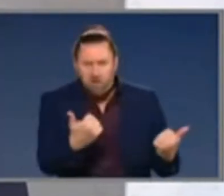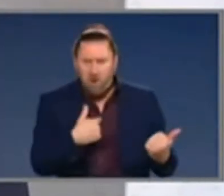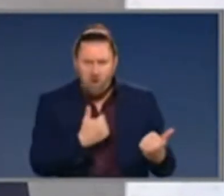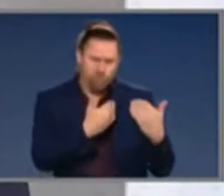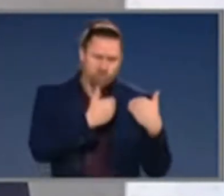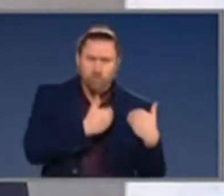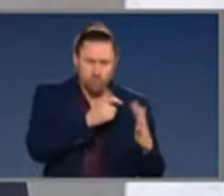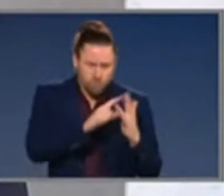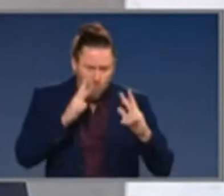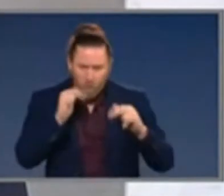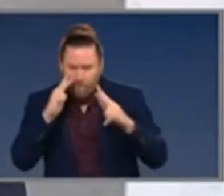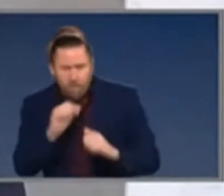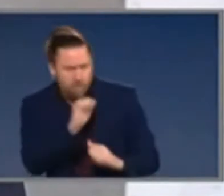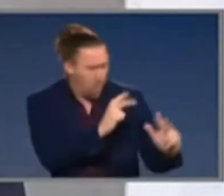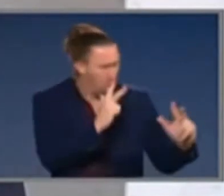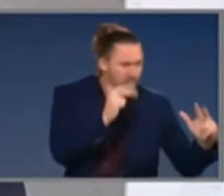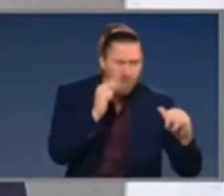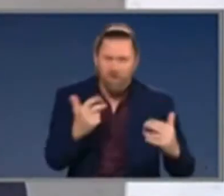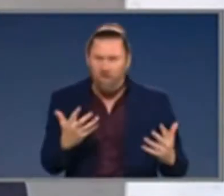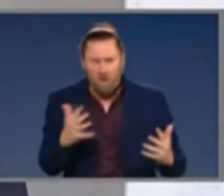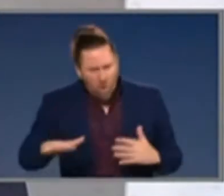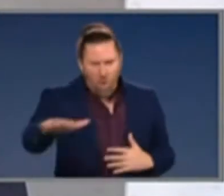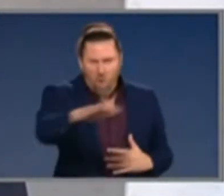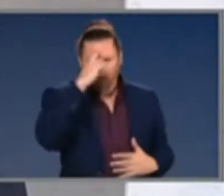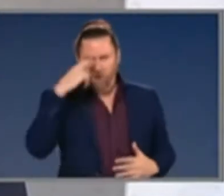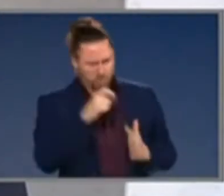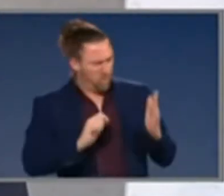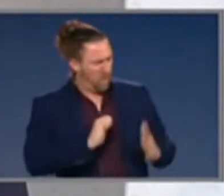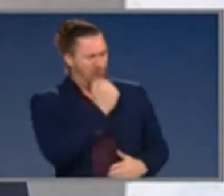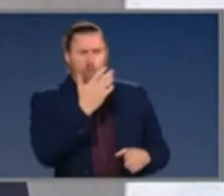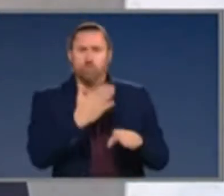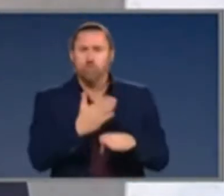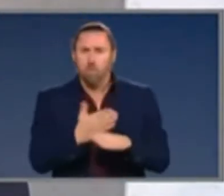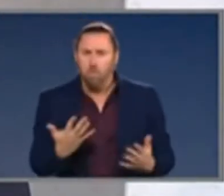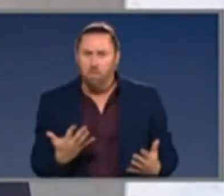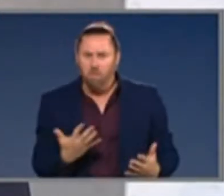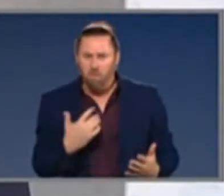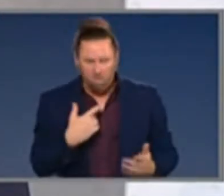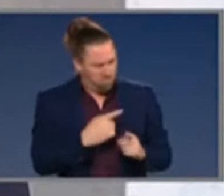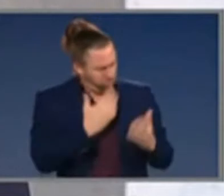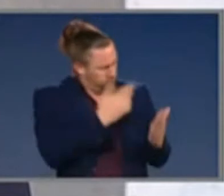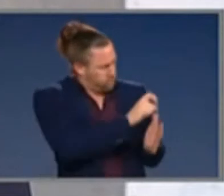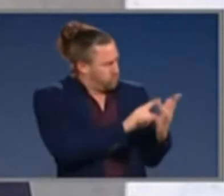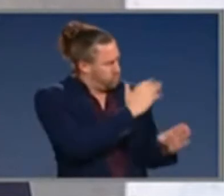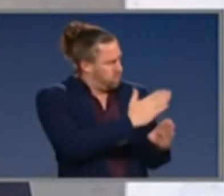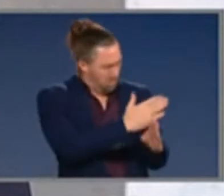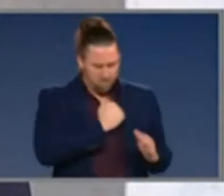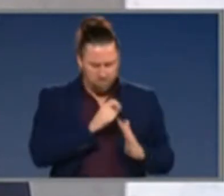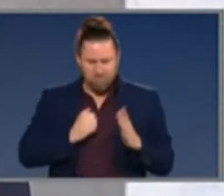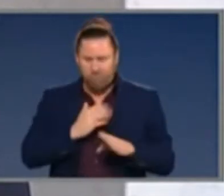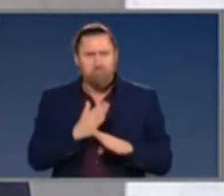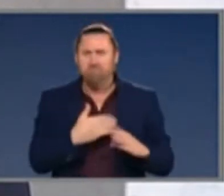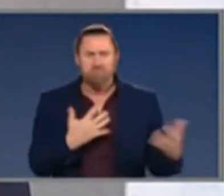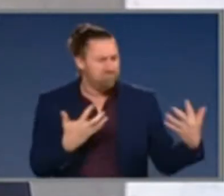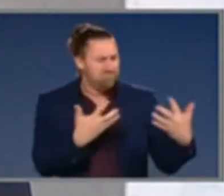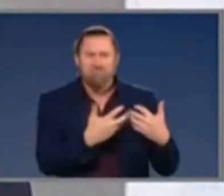to conduct those responsibilities as the public would expect us to do, and in fact, as each of us would expect us to do. And